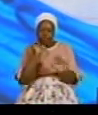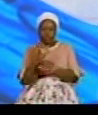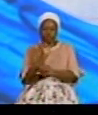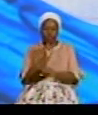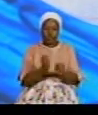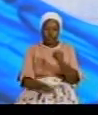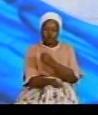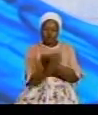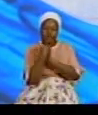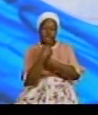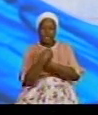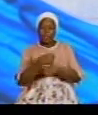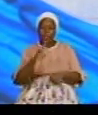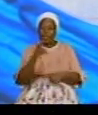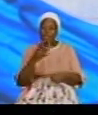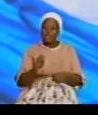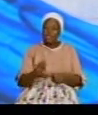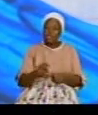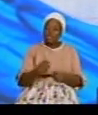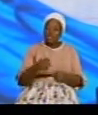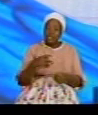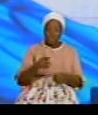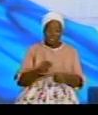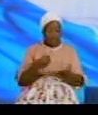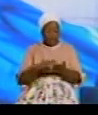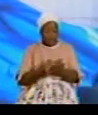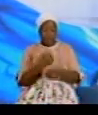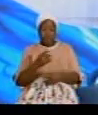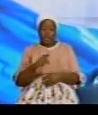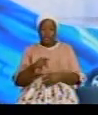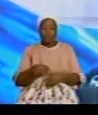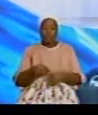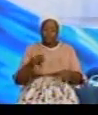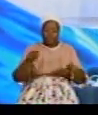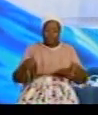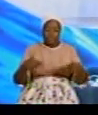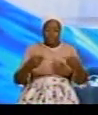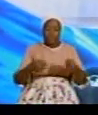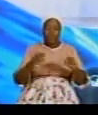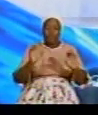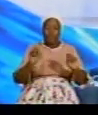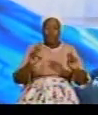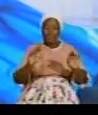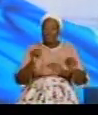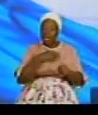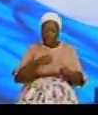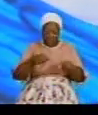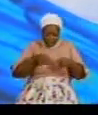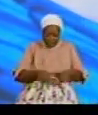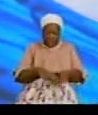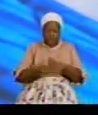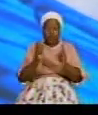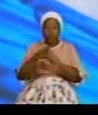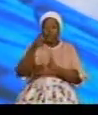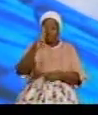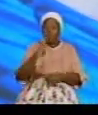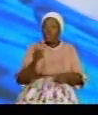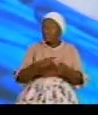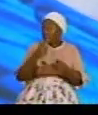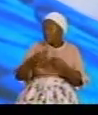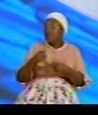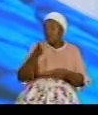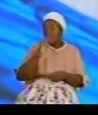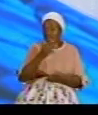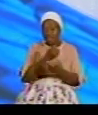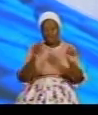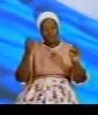by the influence of the Pharisees, and remains on the word of God, then there is